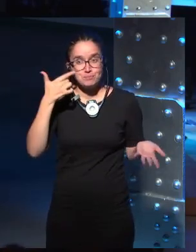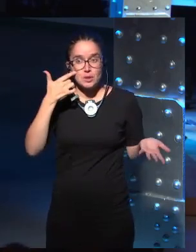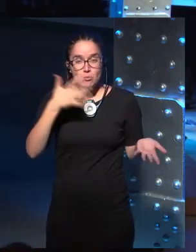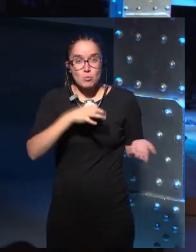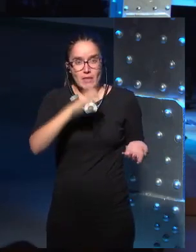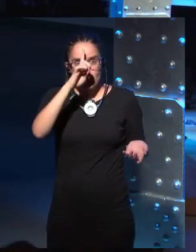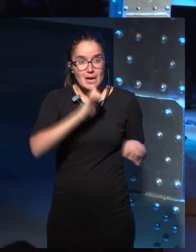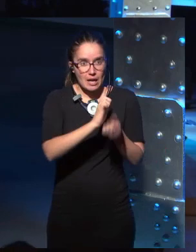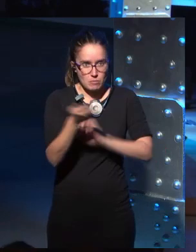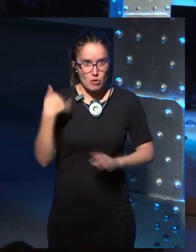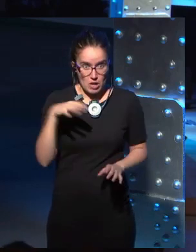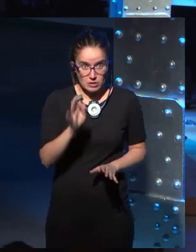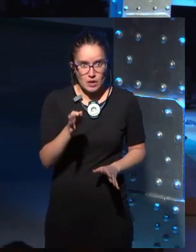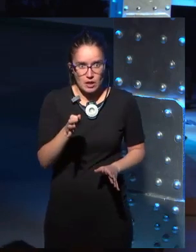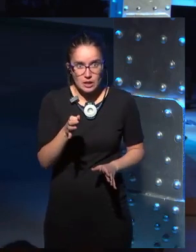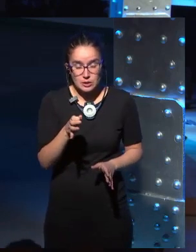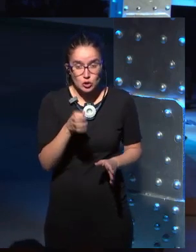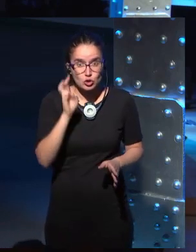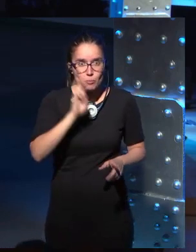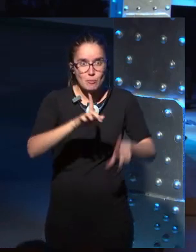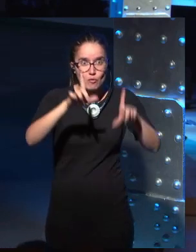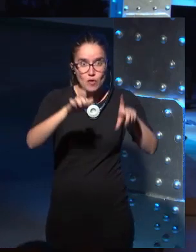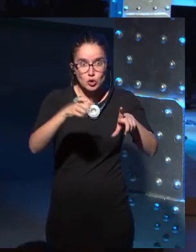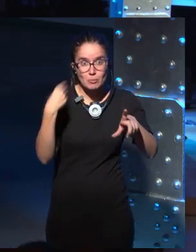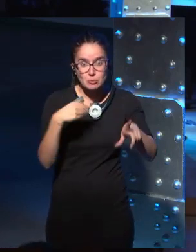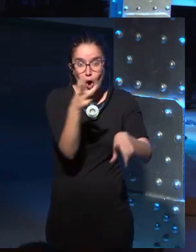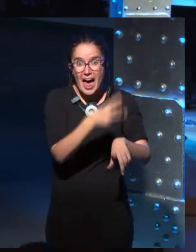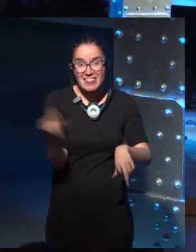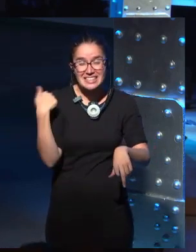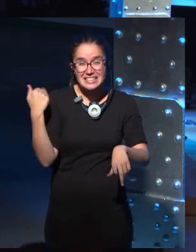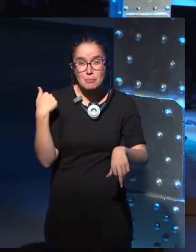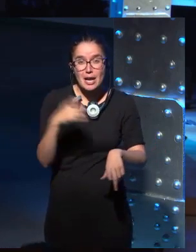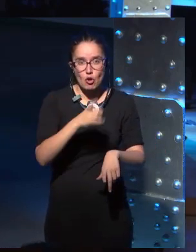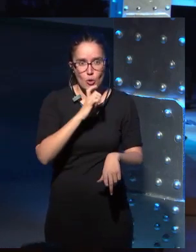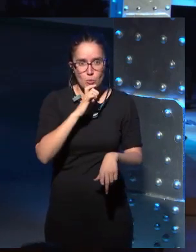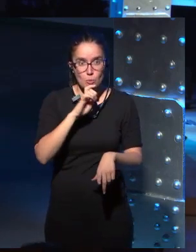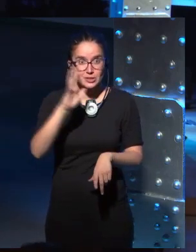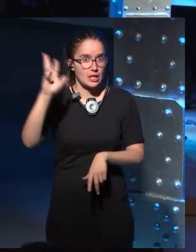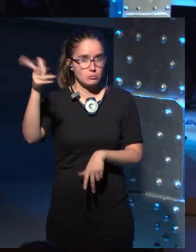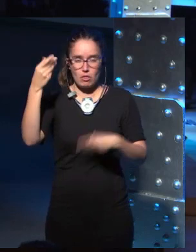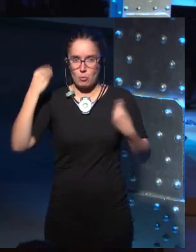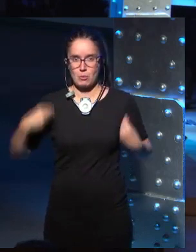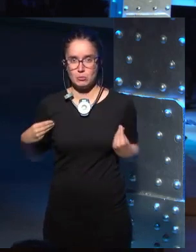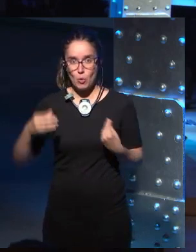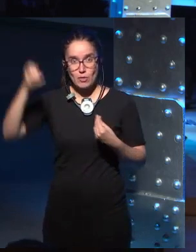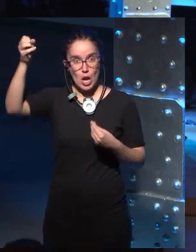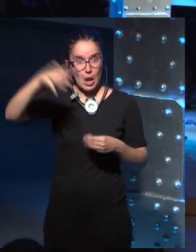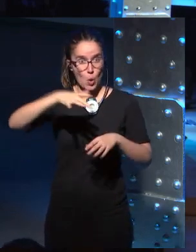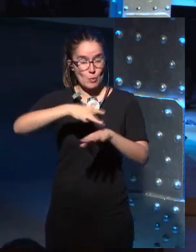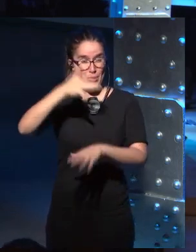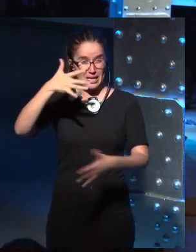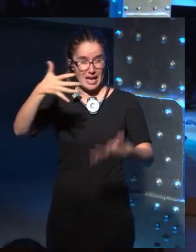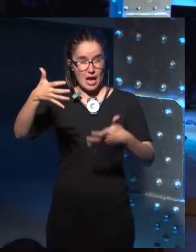ago. It's exactly the same in space. When a star shines, it sends in outer space an image